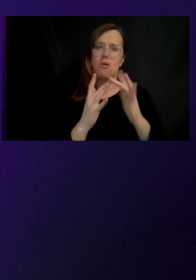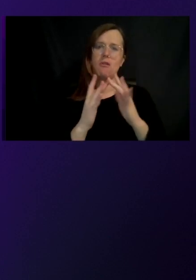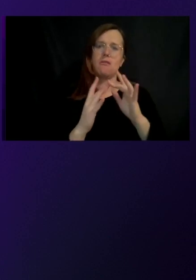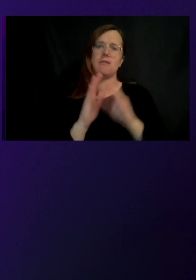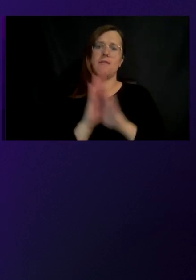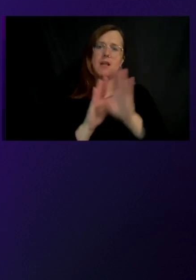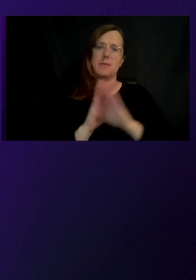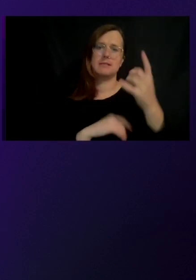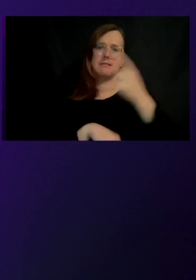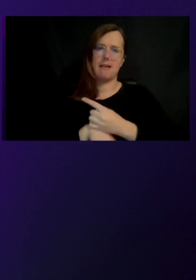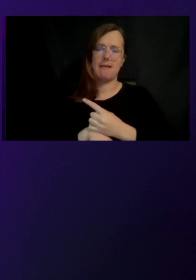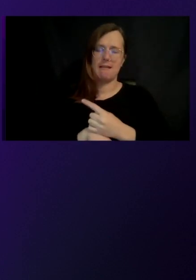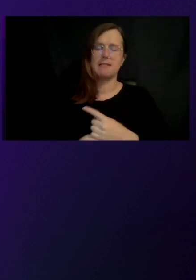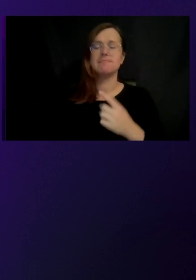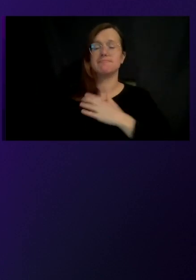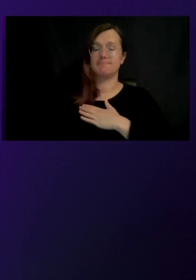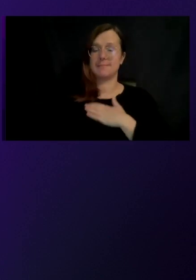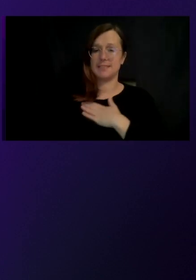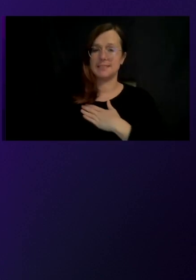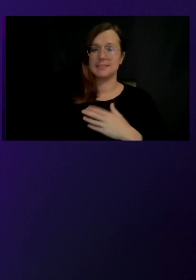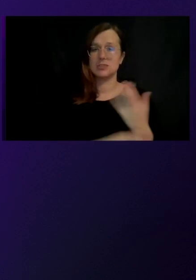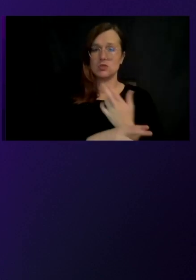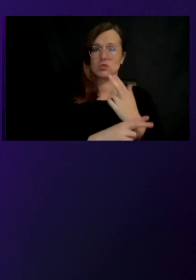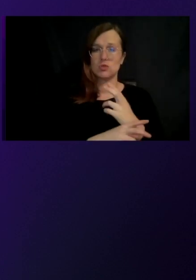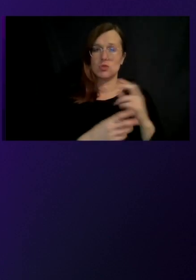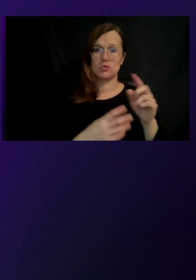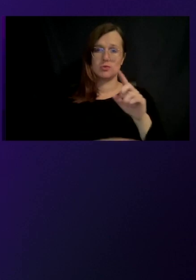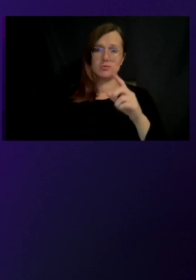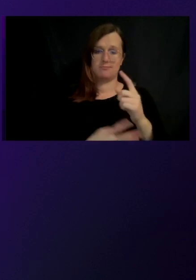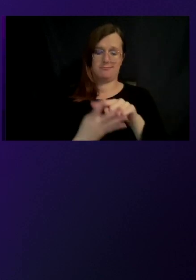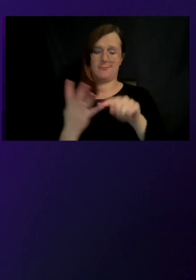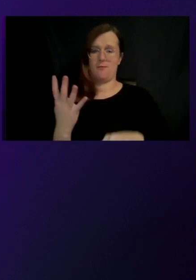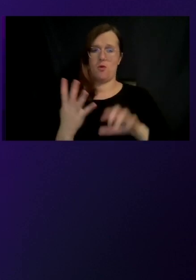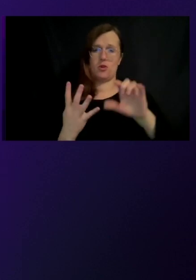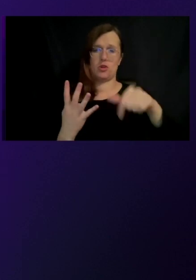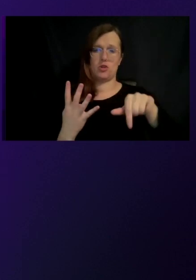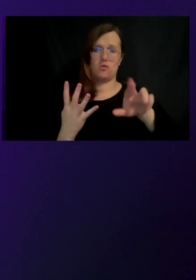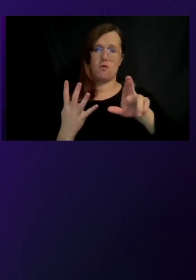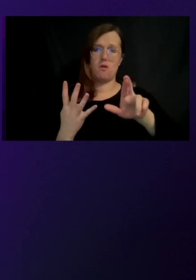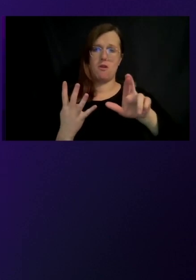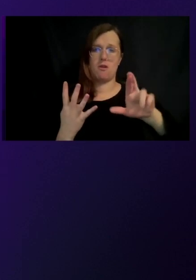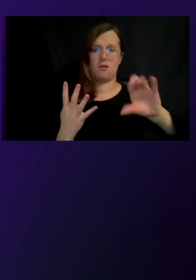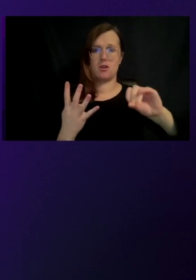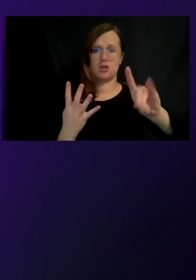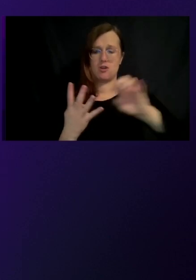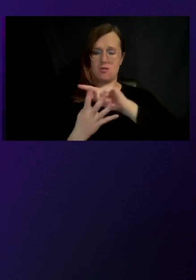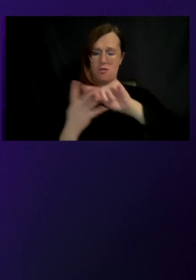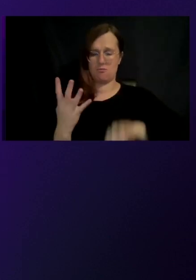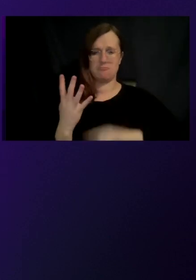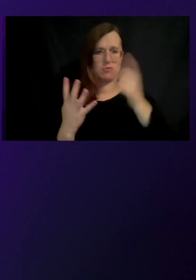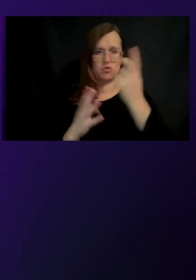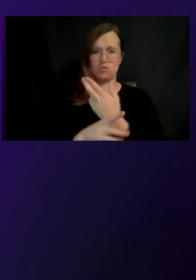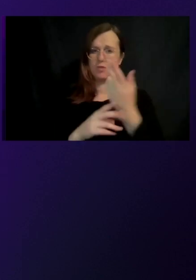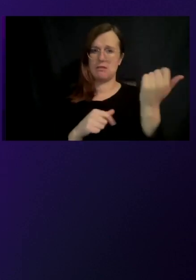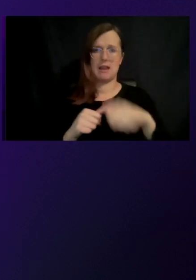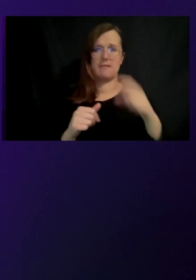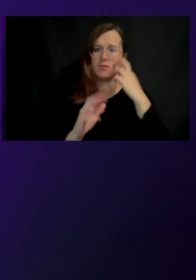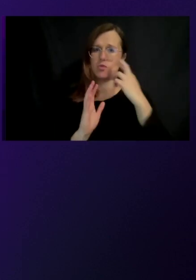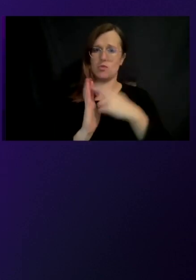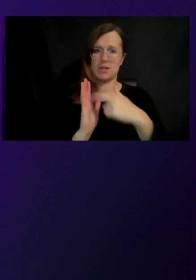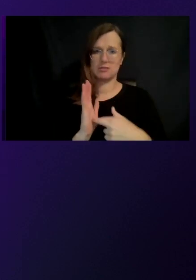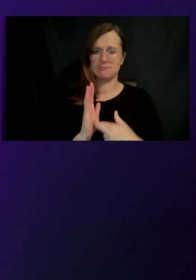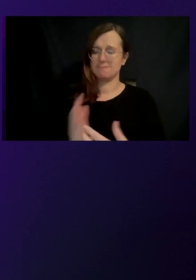please use one of those QR codes to go to the link to the webpage and register. Thank you so